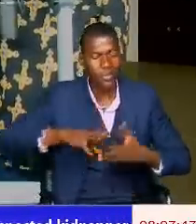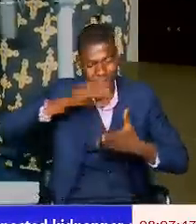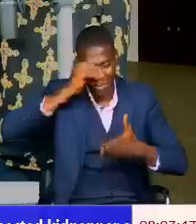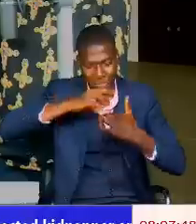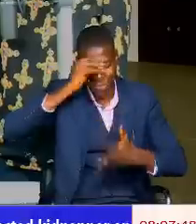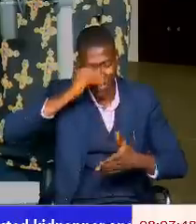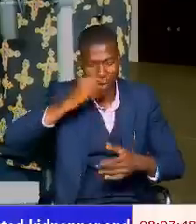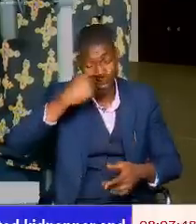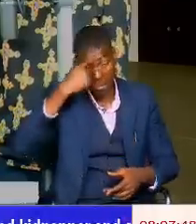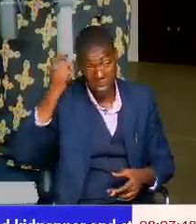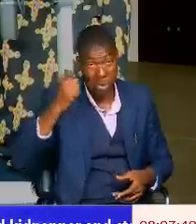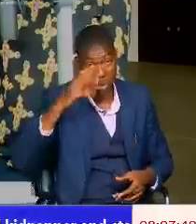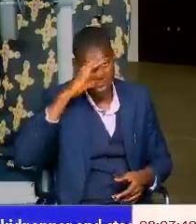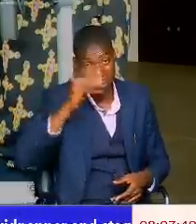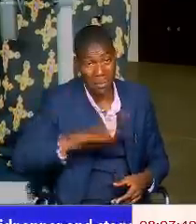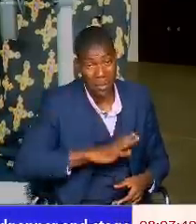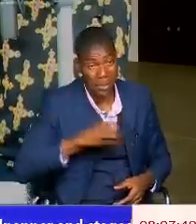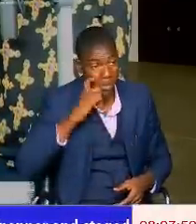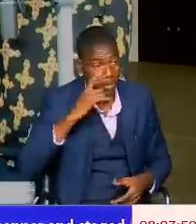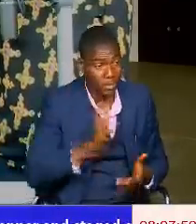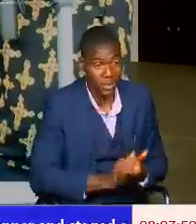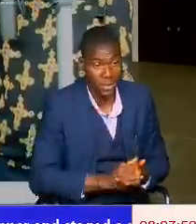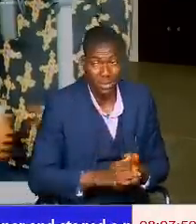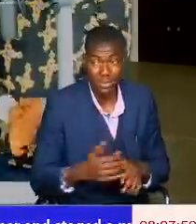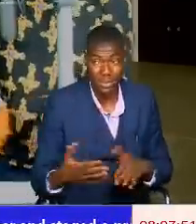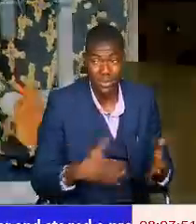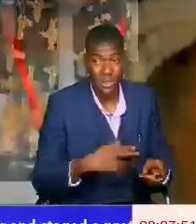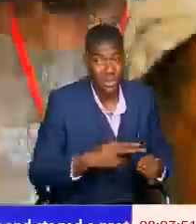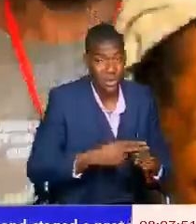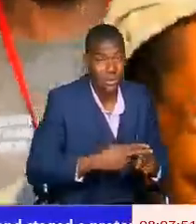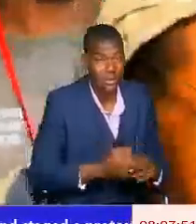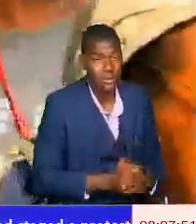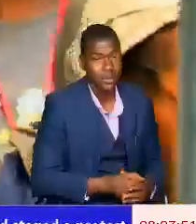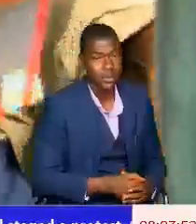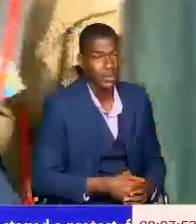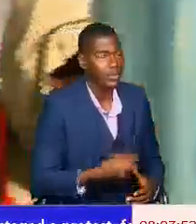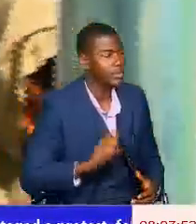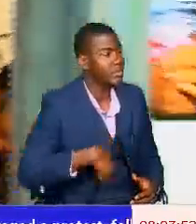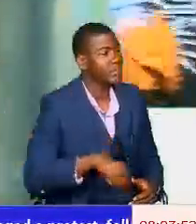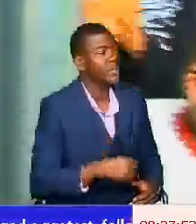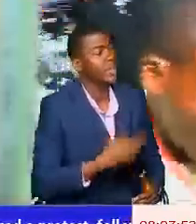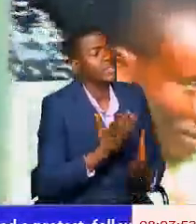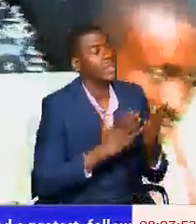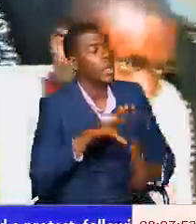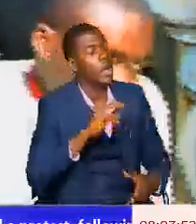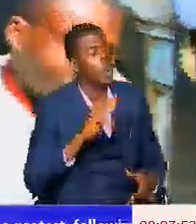Because men, now them, they quick die. With the quick die. Please, let's